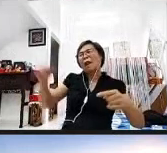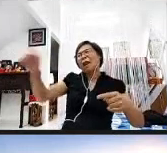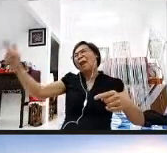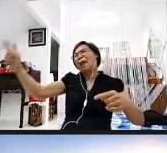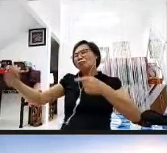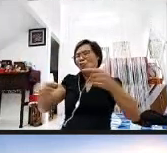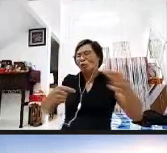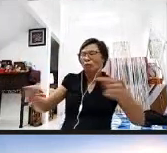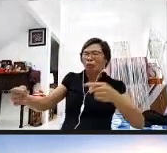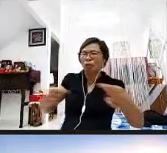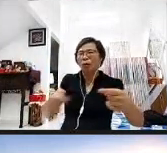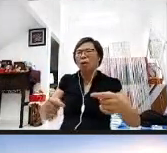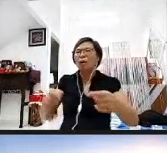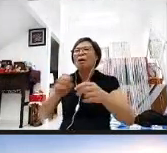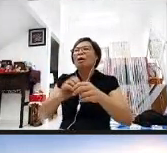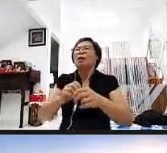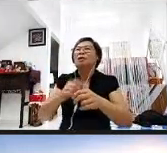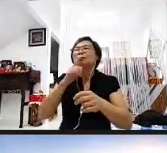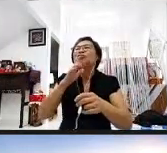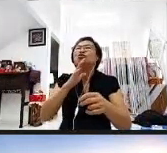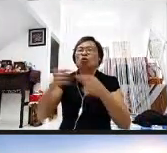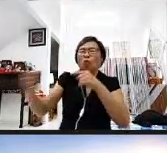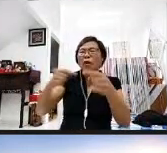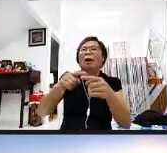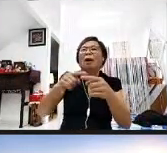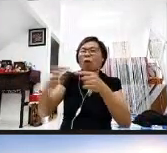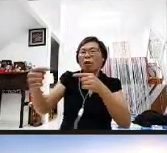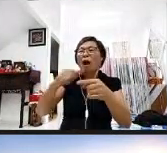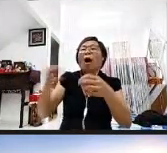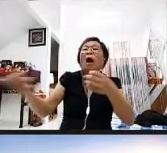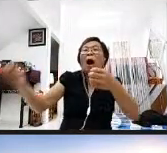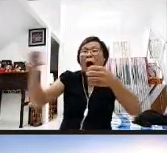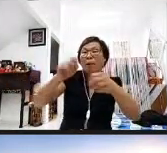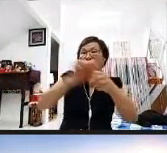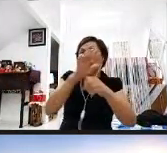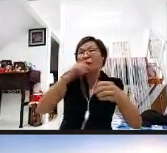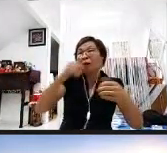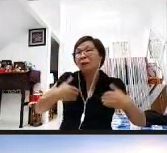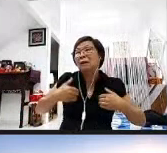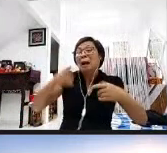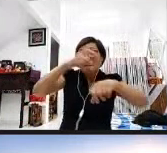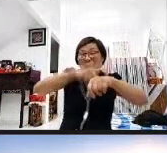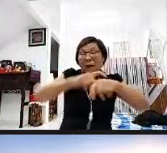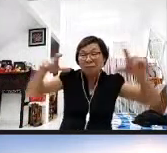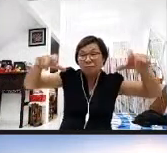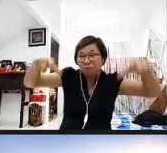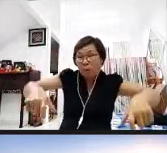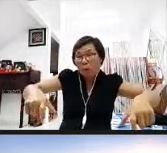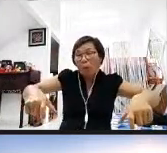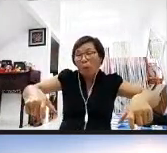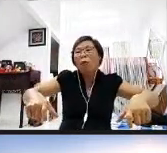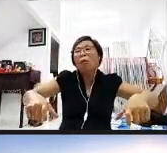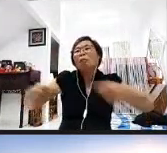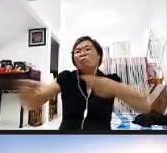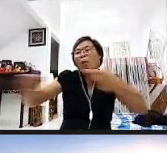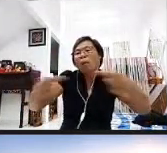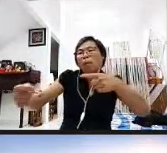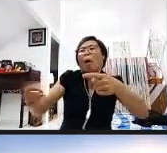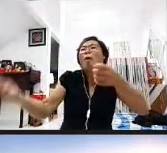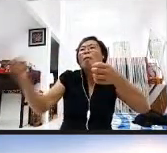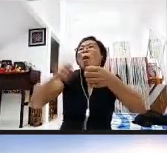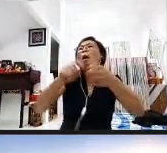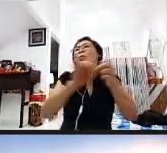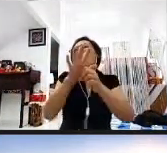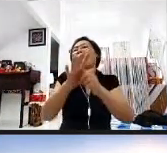don't quarrel about COVID-related issues. Interestingly, I have one group of patients, they actually